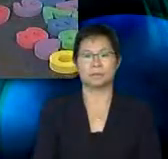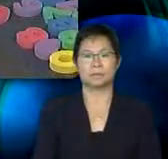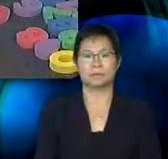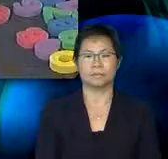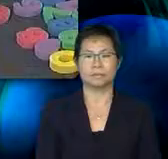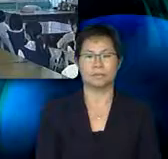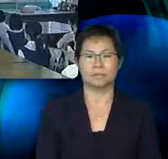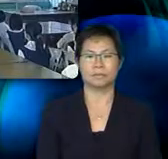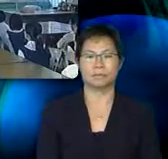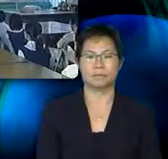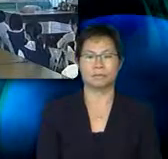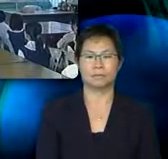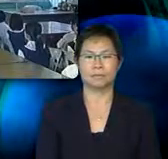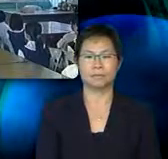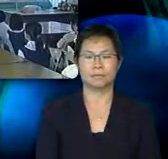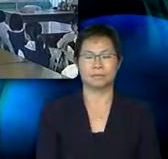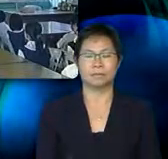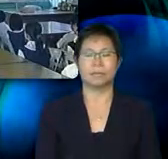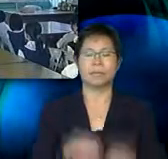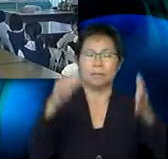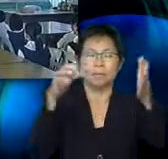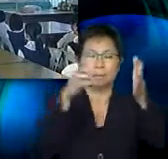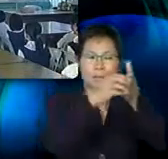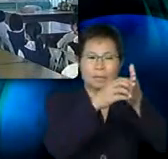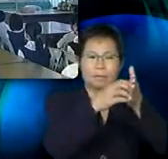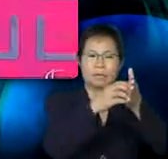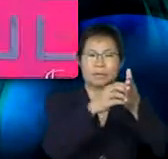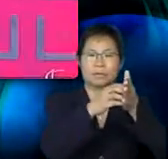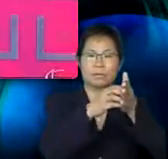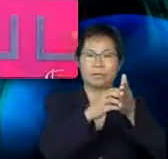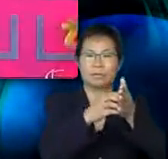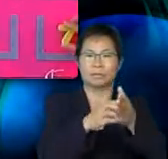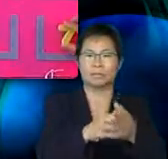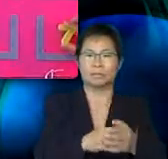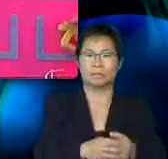This is number 7. Paste it on the 1's place.